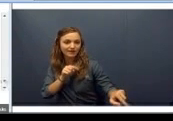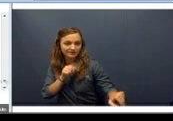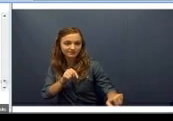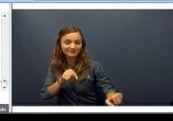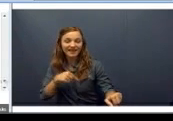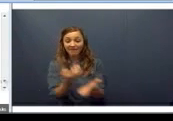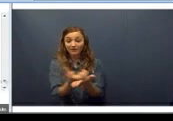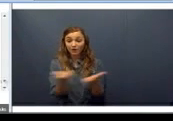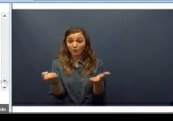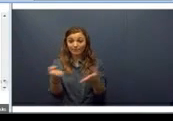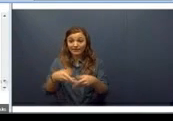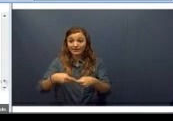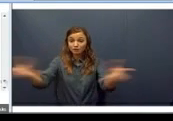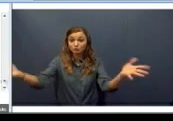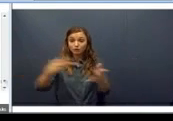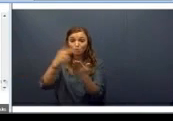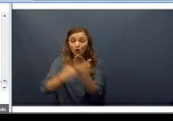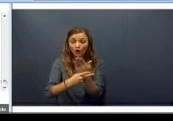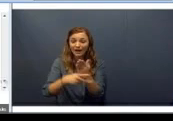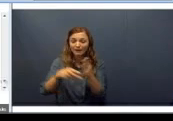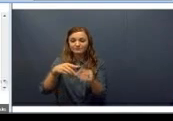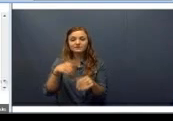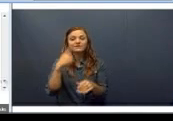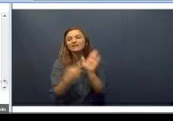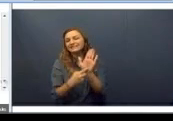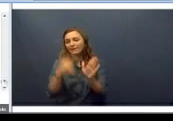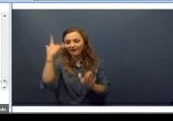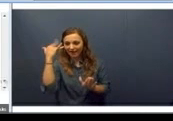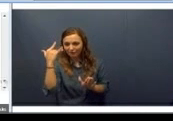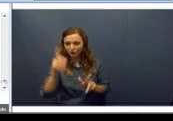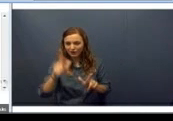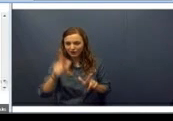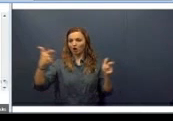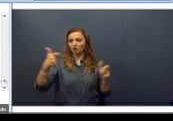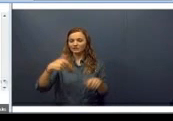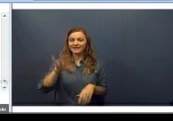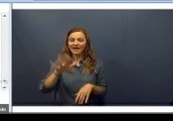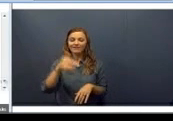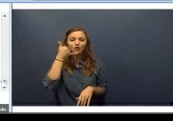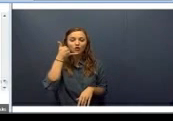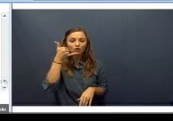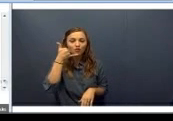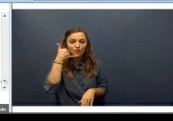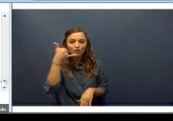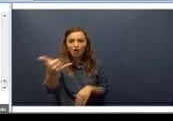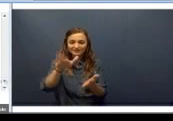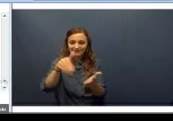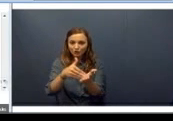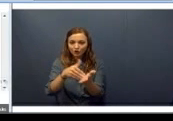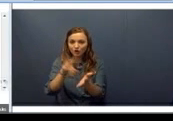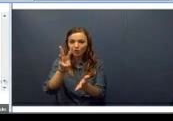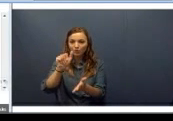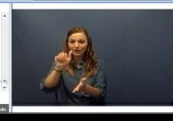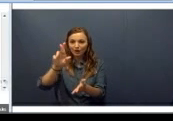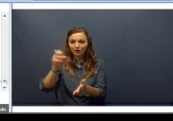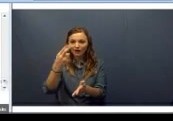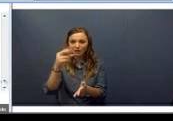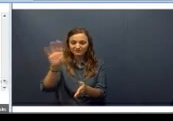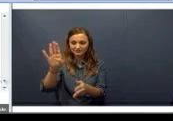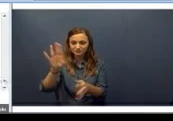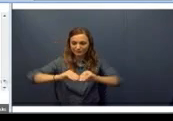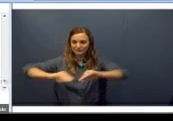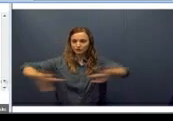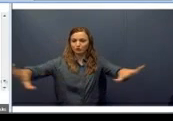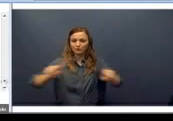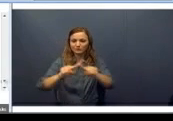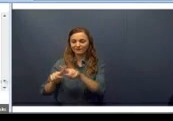So we do have equipment distribution programs. In the state of California, for example, is one of our largest. There's a call center